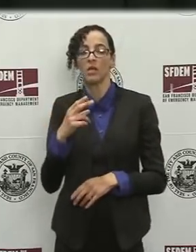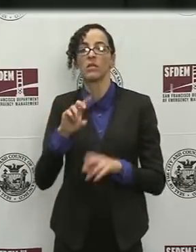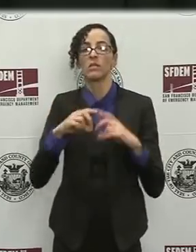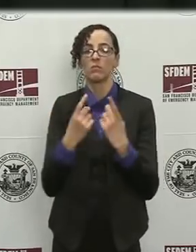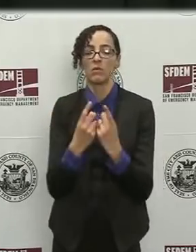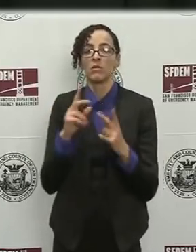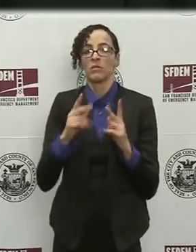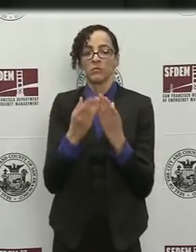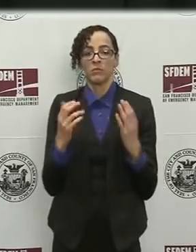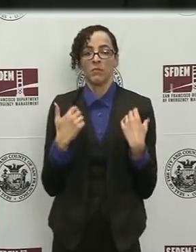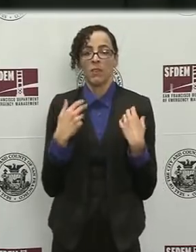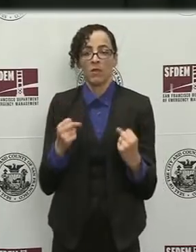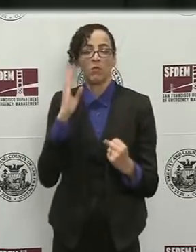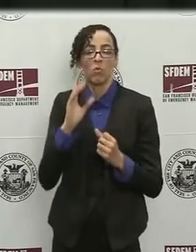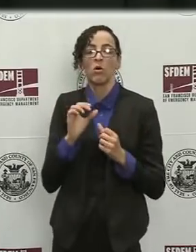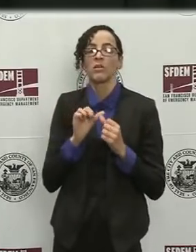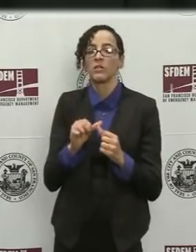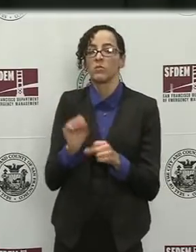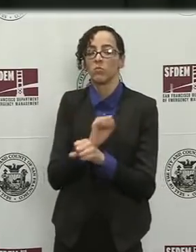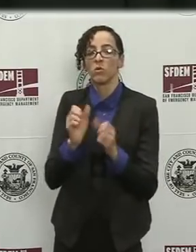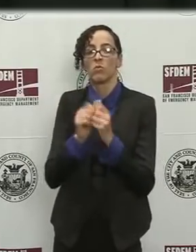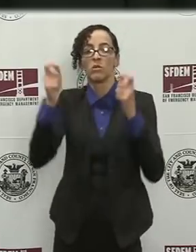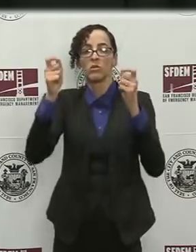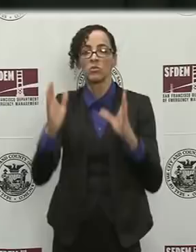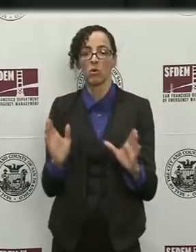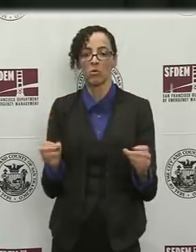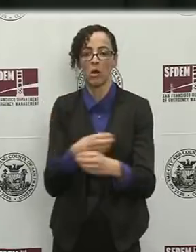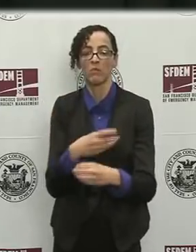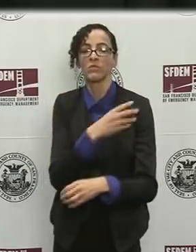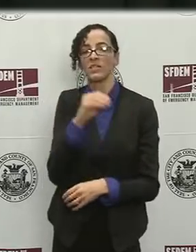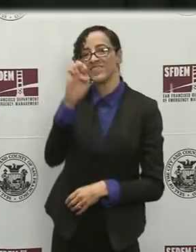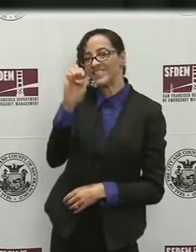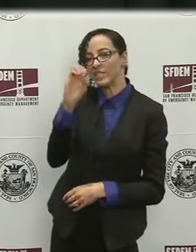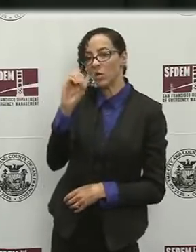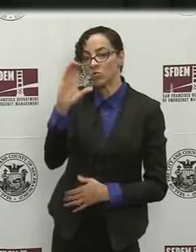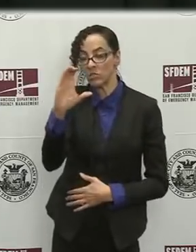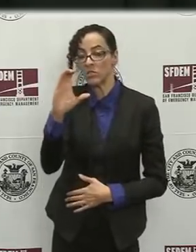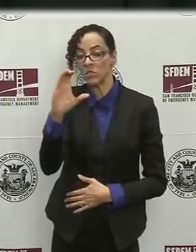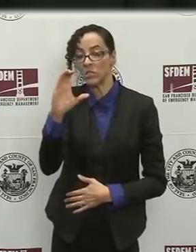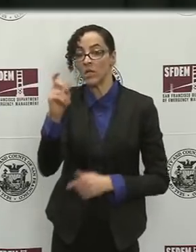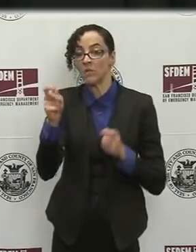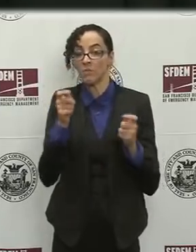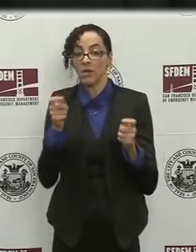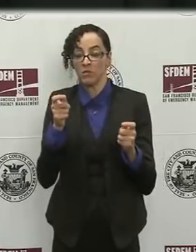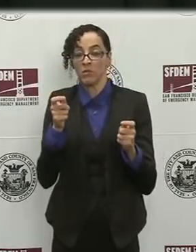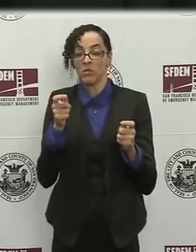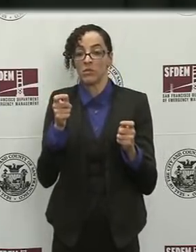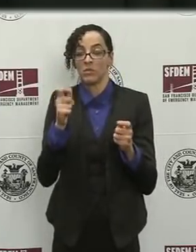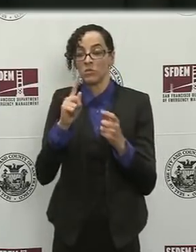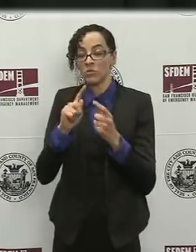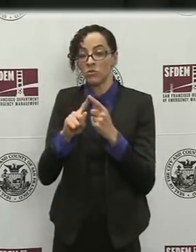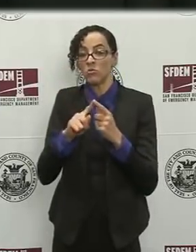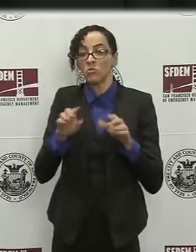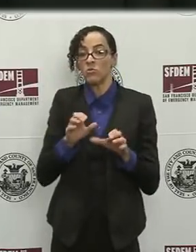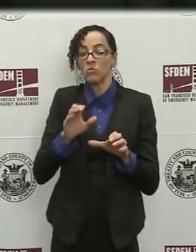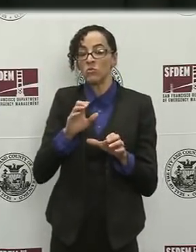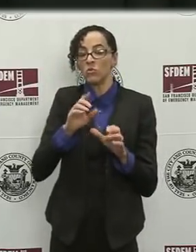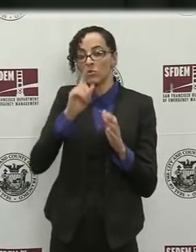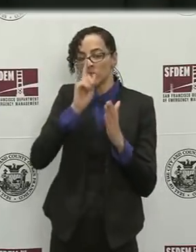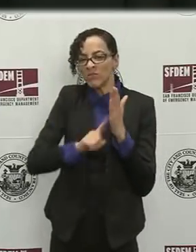of Emergency Management on a new data tracker that will be posted on our website very